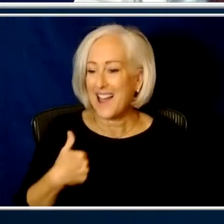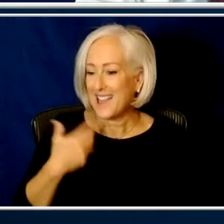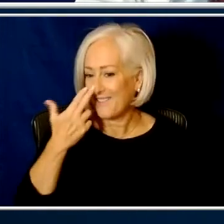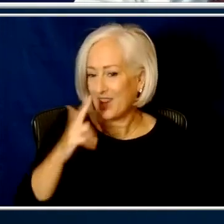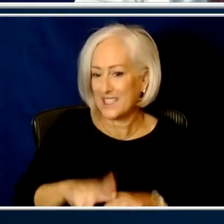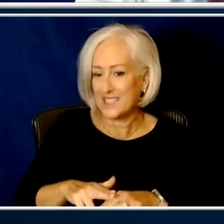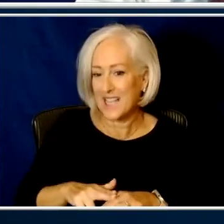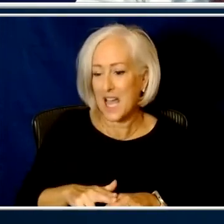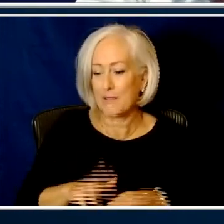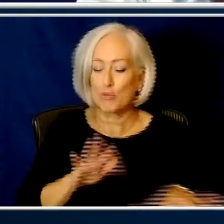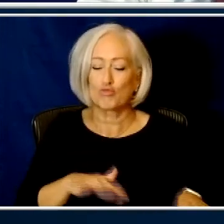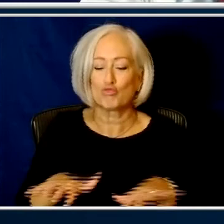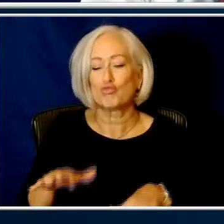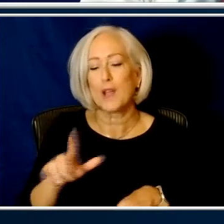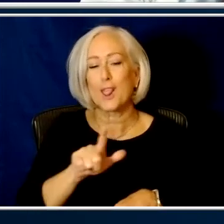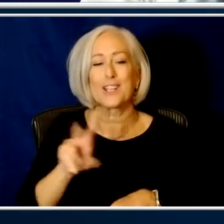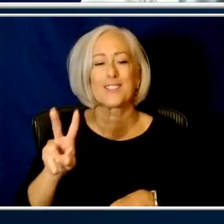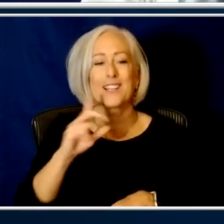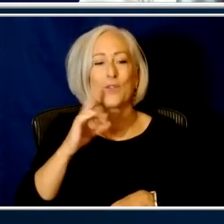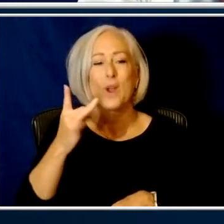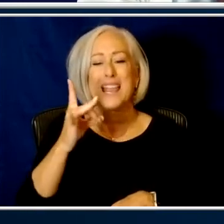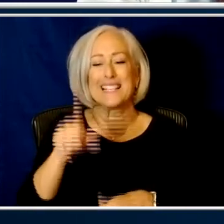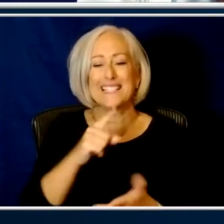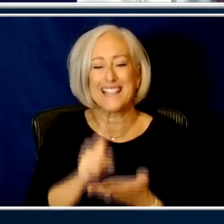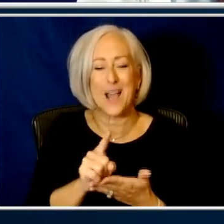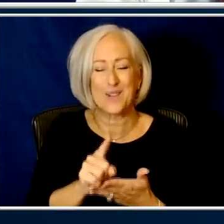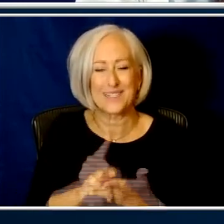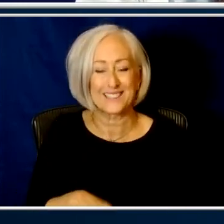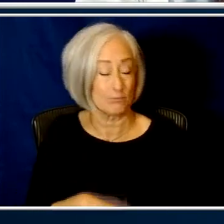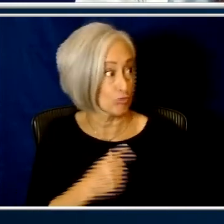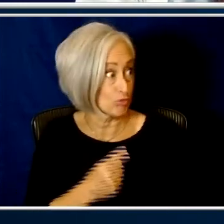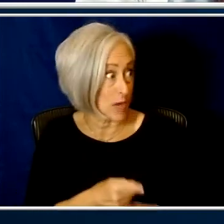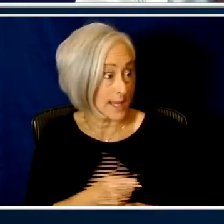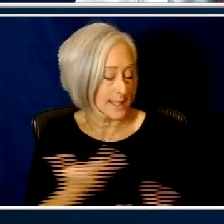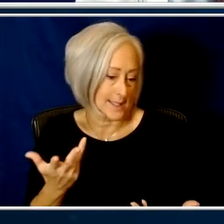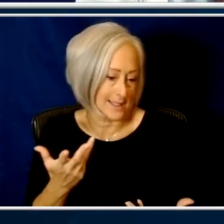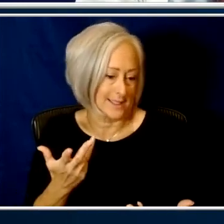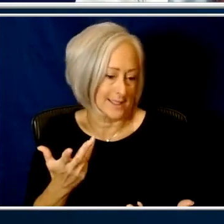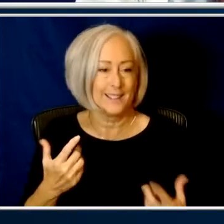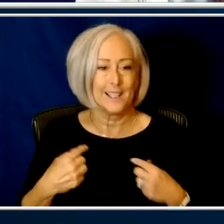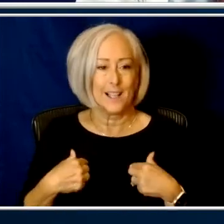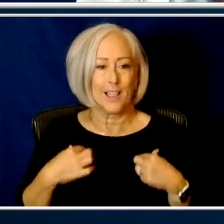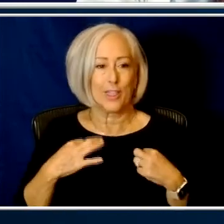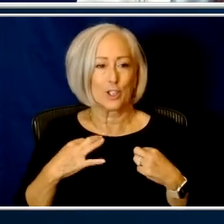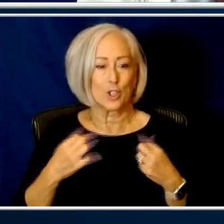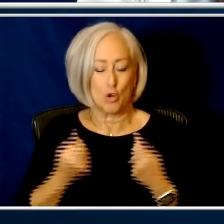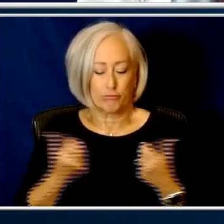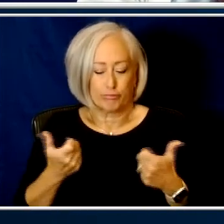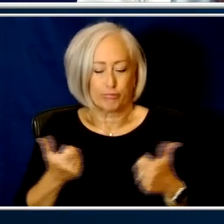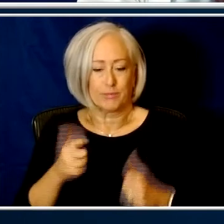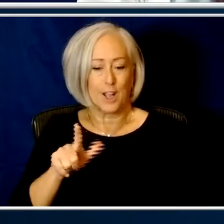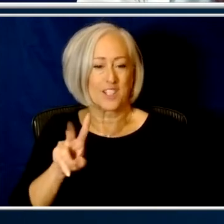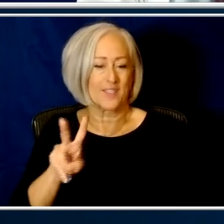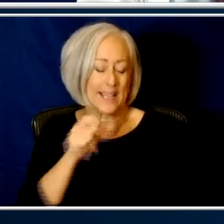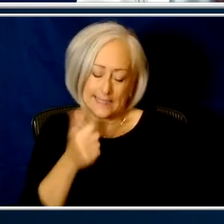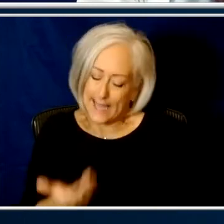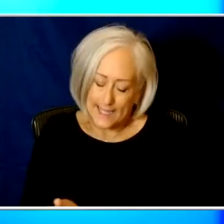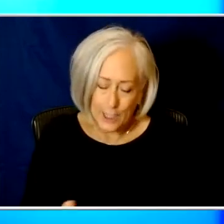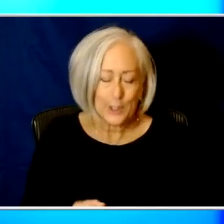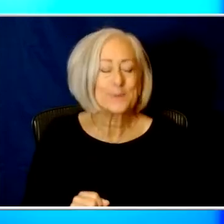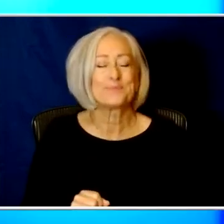your employee health file. Hey, HR's not going to come for me this year. Awesome. Yeah. All right. Well, I want to thank again